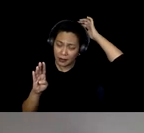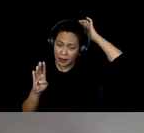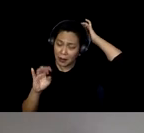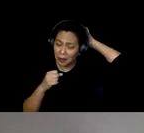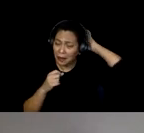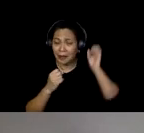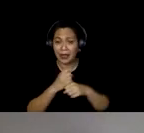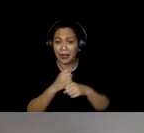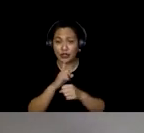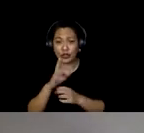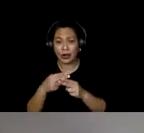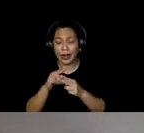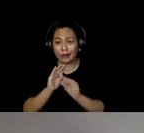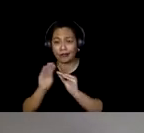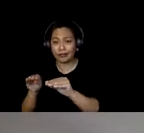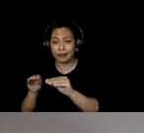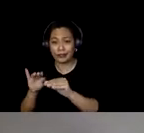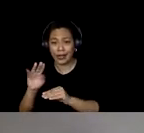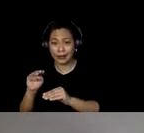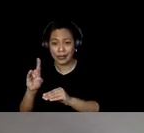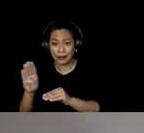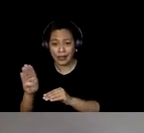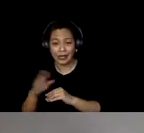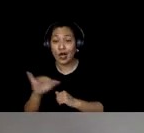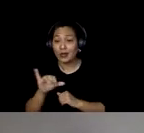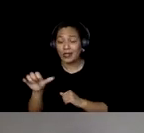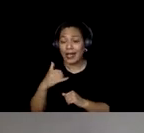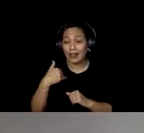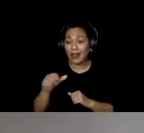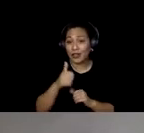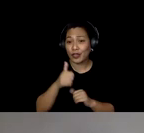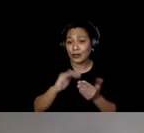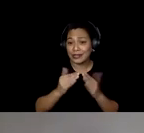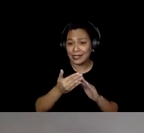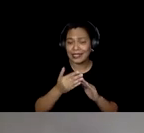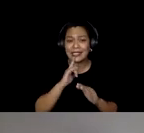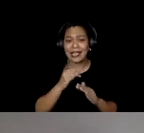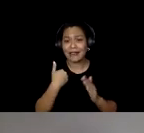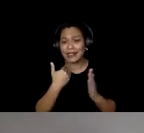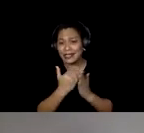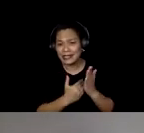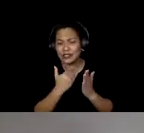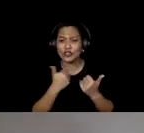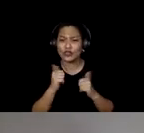also artist directories in different cities. So if you're an artist, try to get listed on those directories as